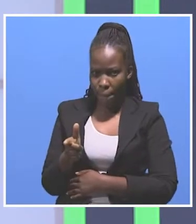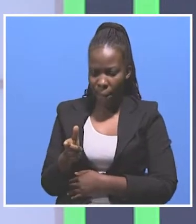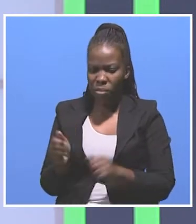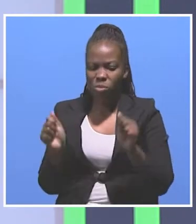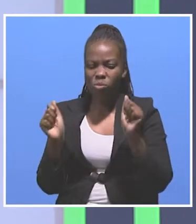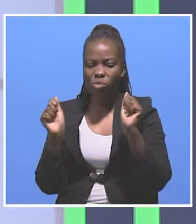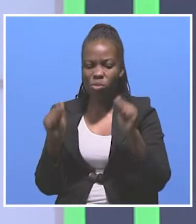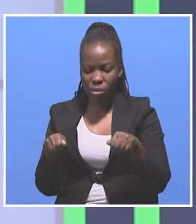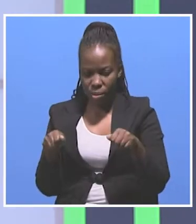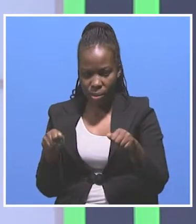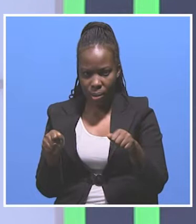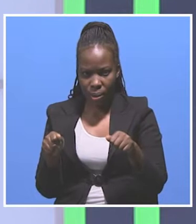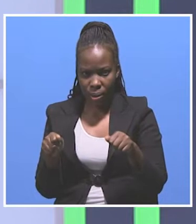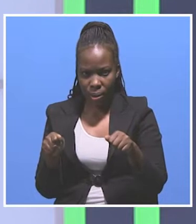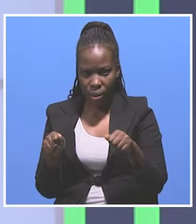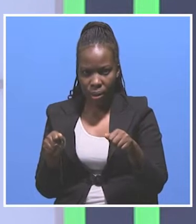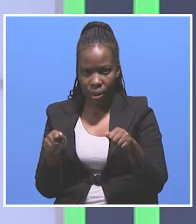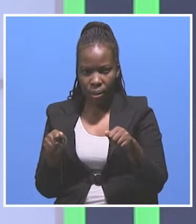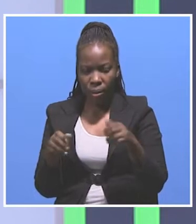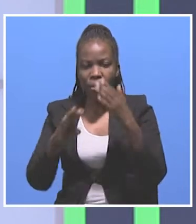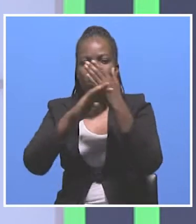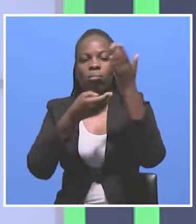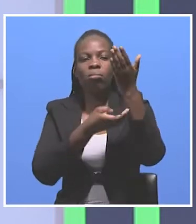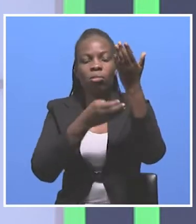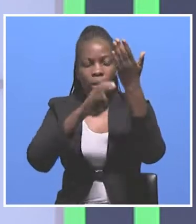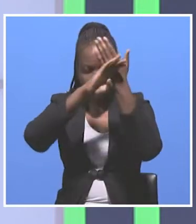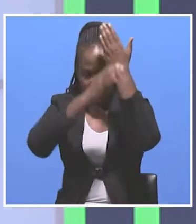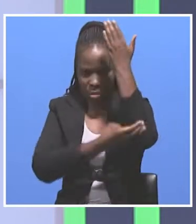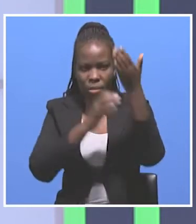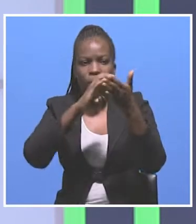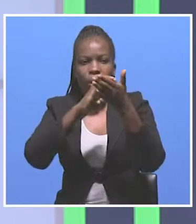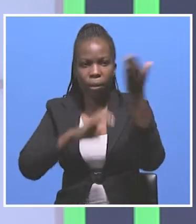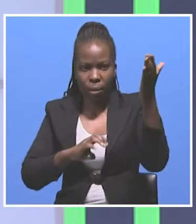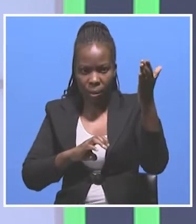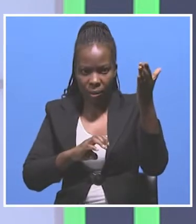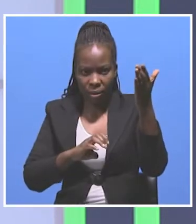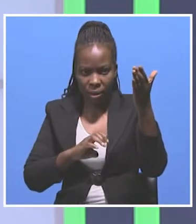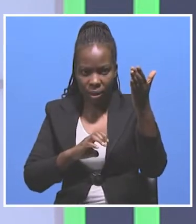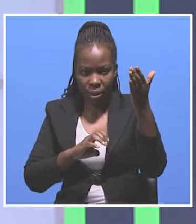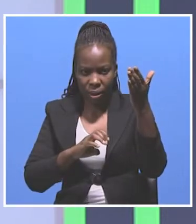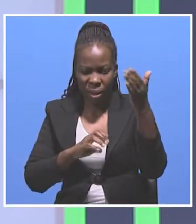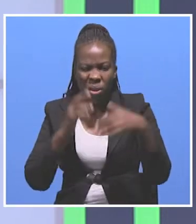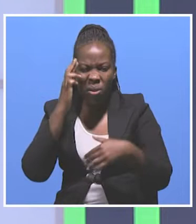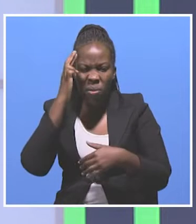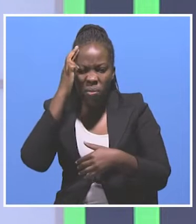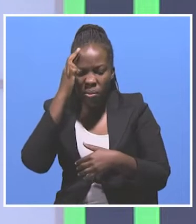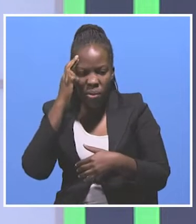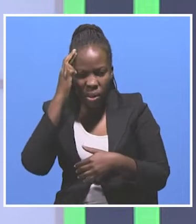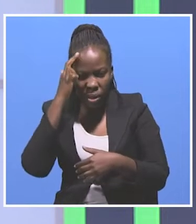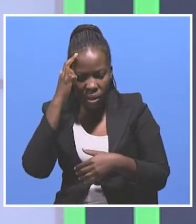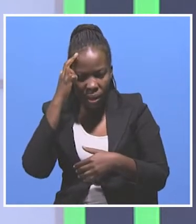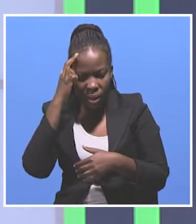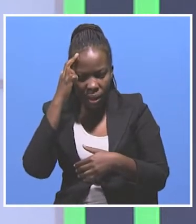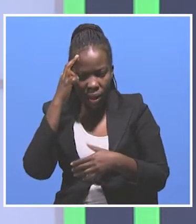able to terminate a pregnancy under the following reasons.